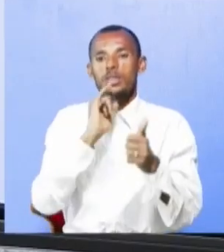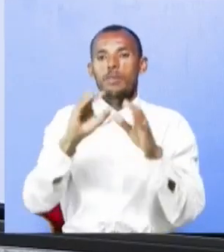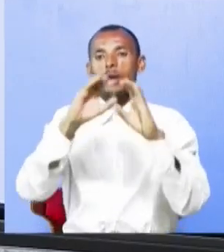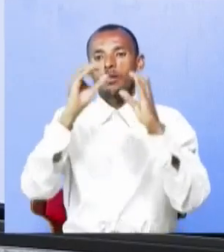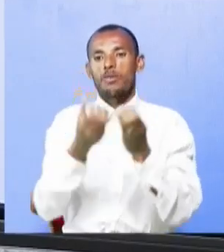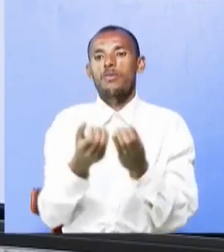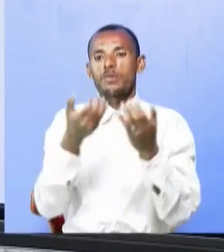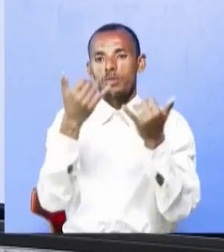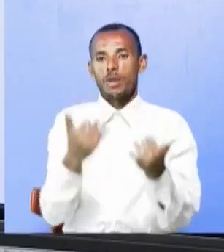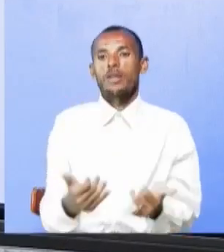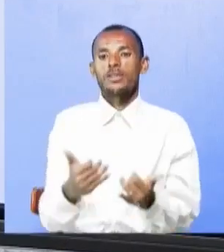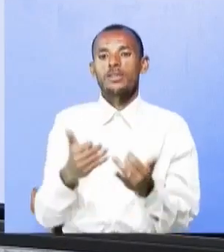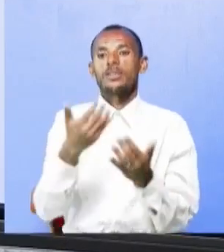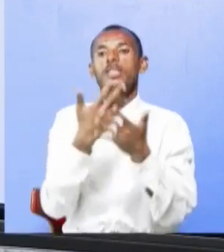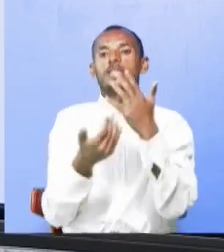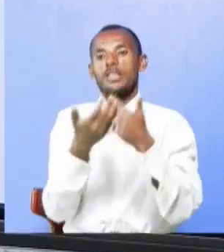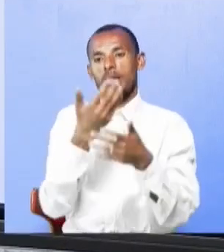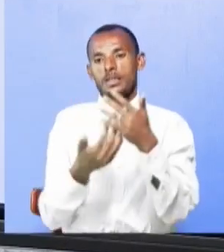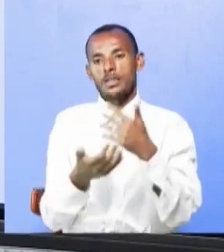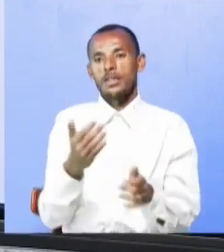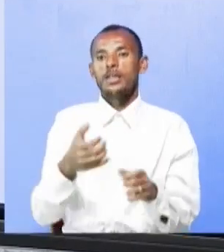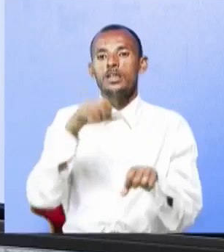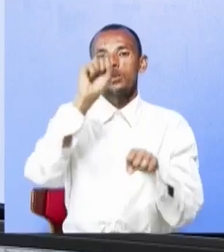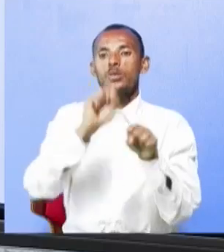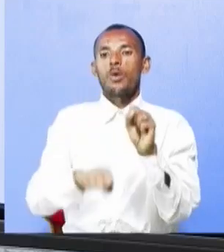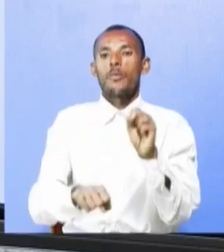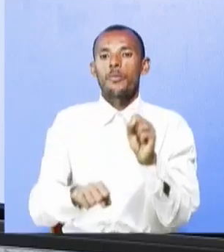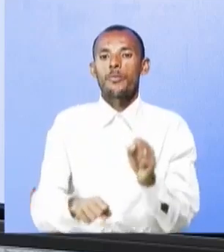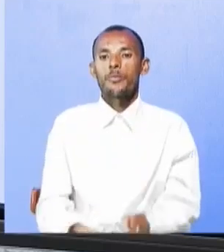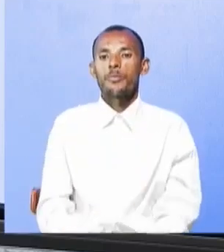today's discussion, okay? So